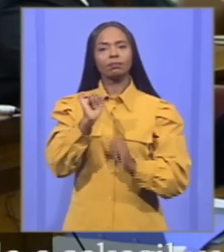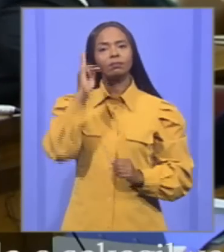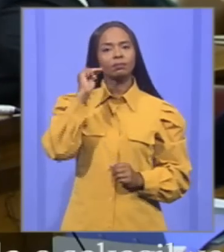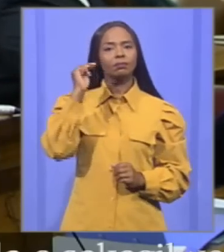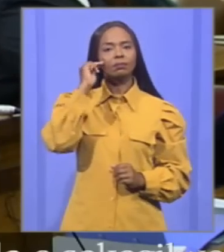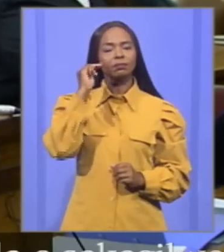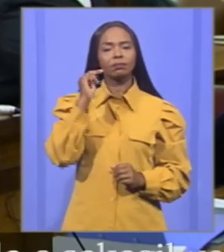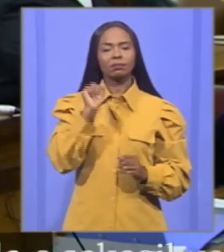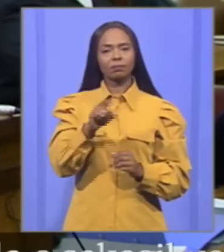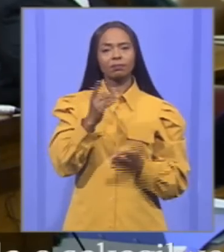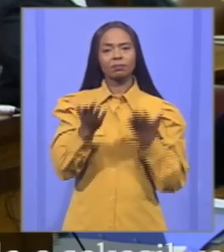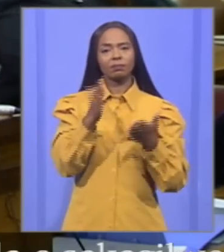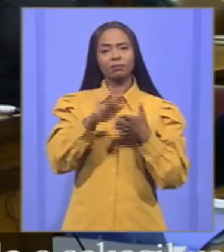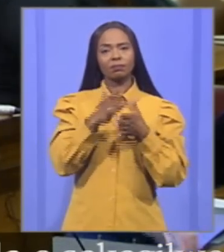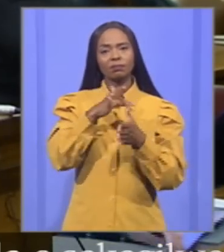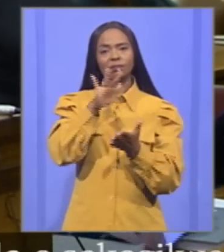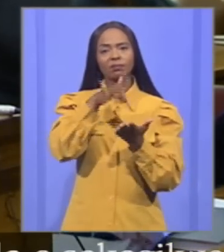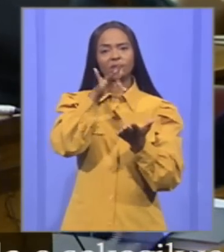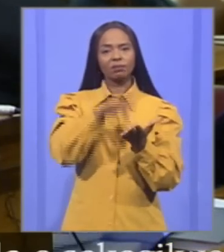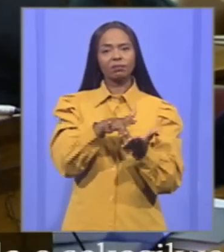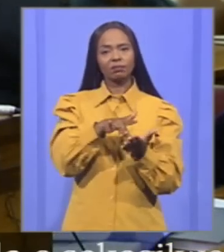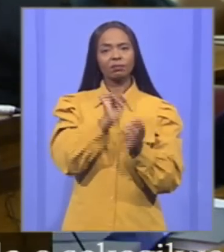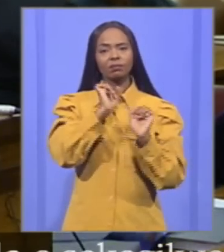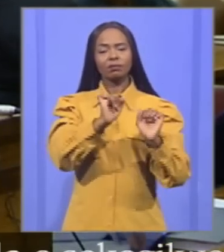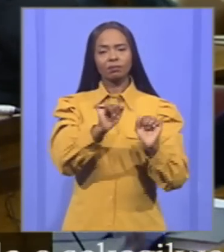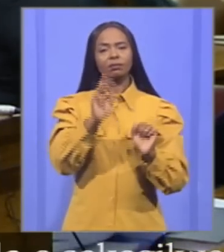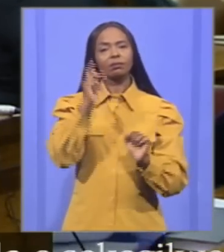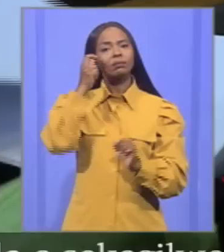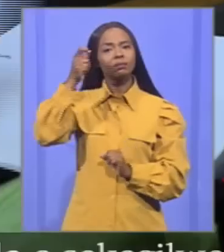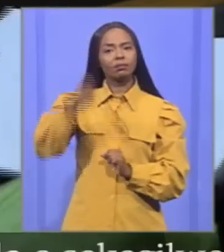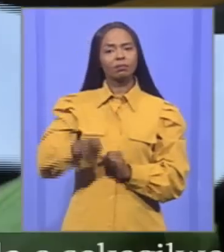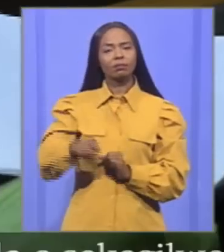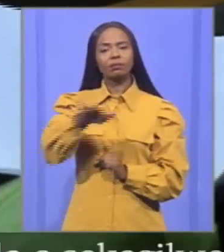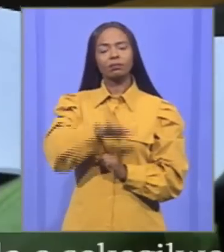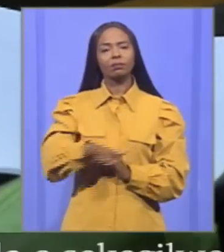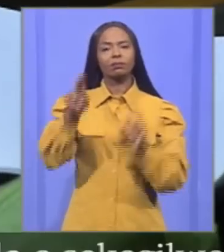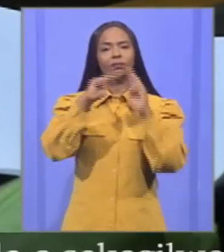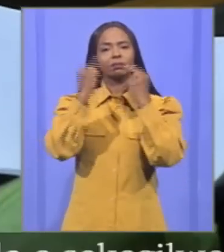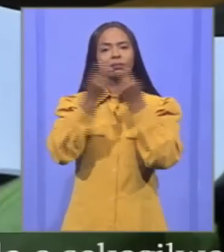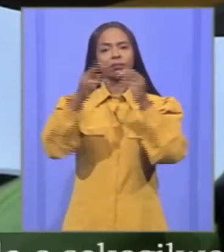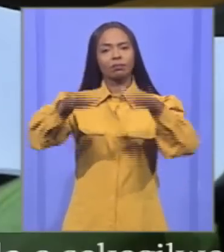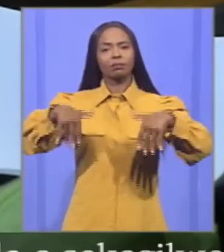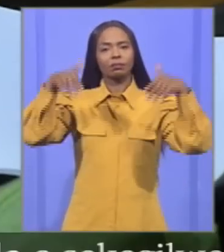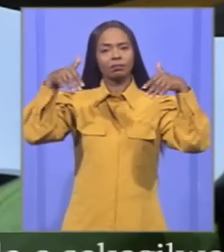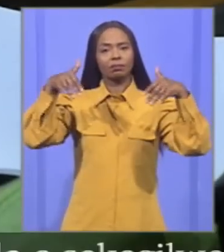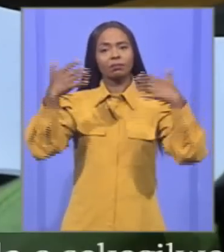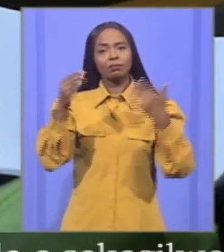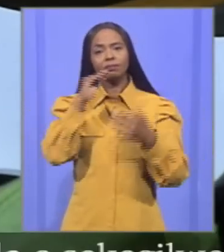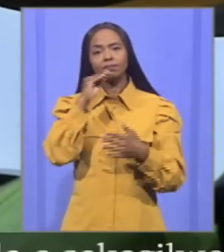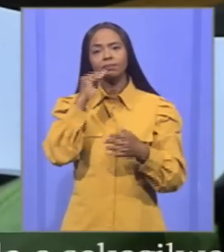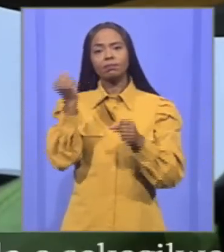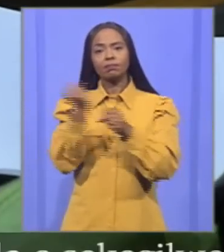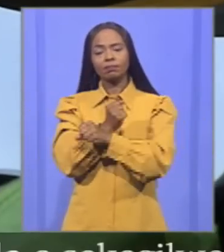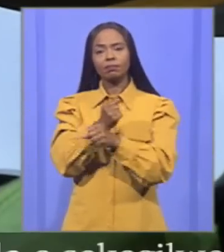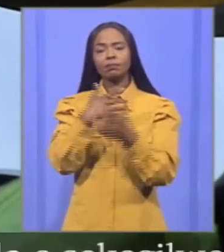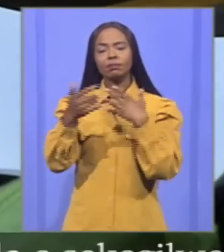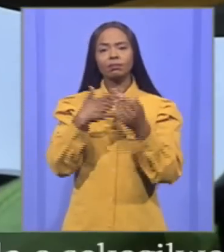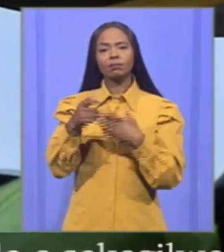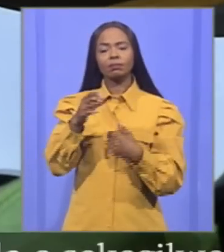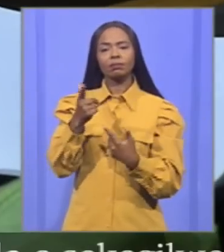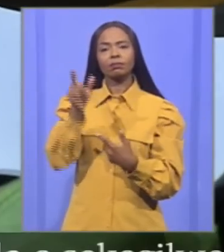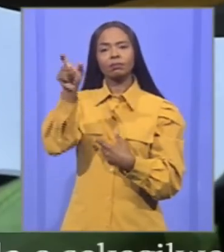maemo a gagwe jaaka Musa Kgotla. Puso e botsoloditse gore a baagi ba tlile go newa tšhono e tshwanang fa ba ka